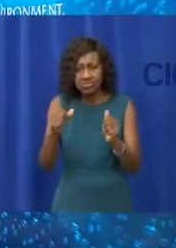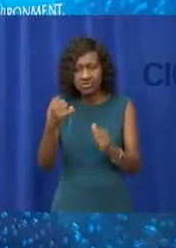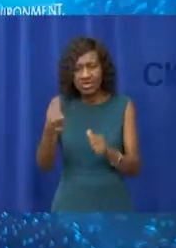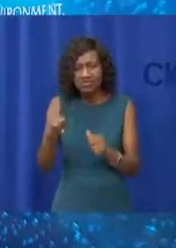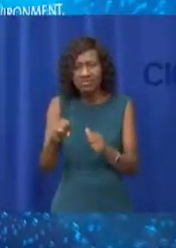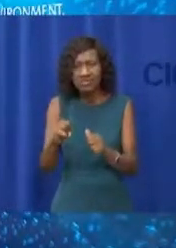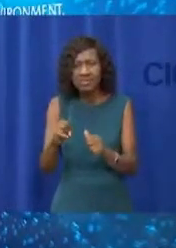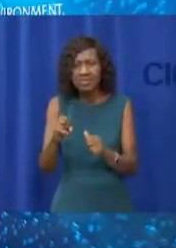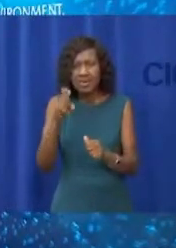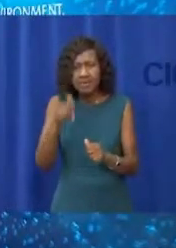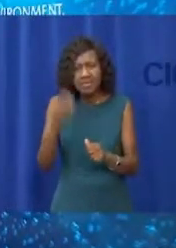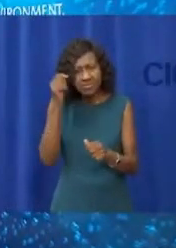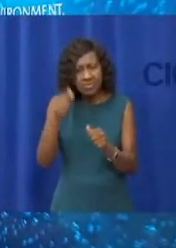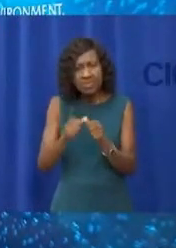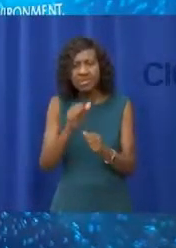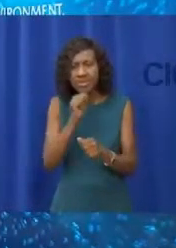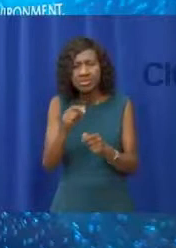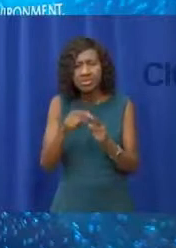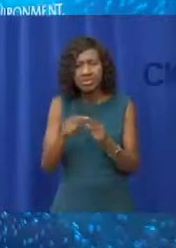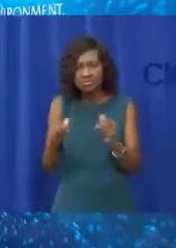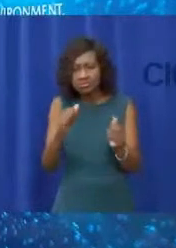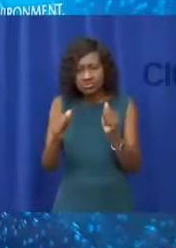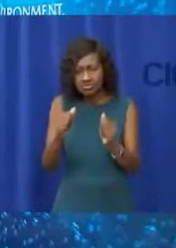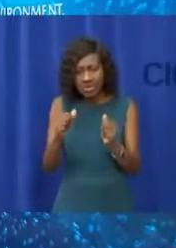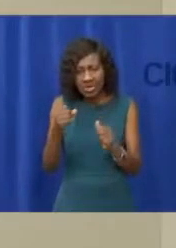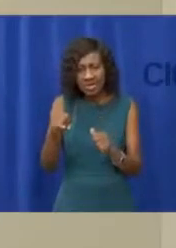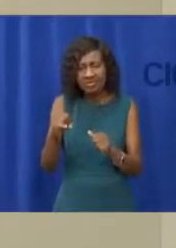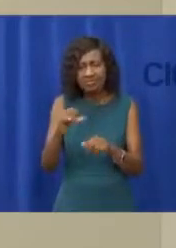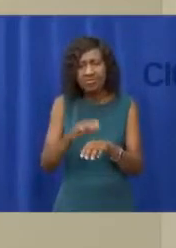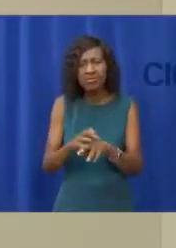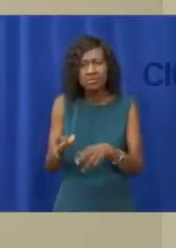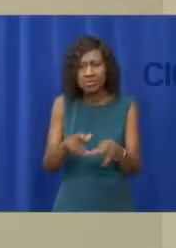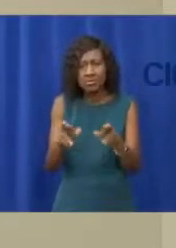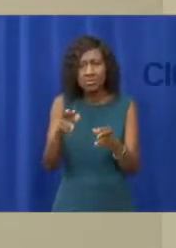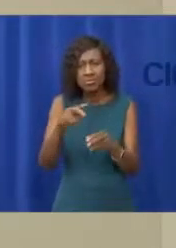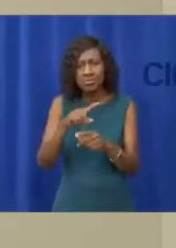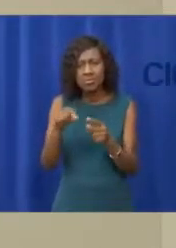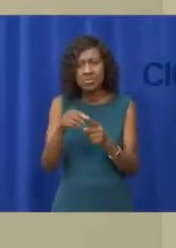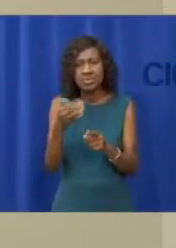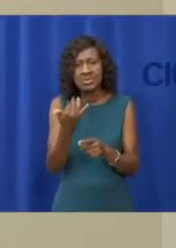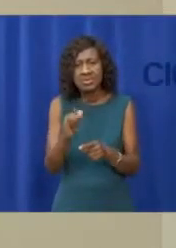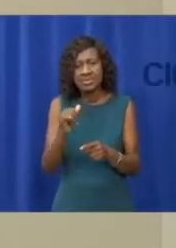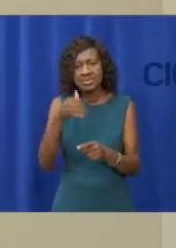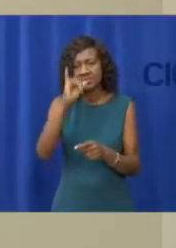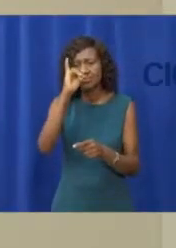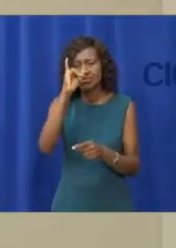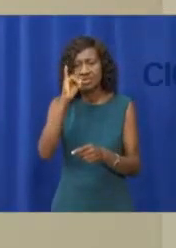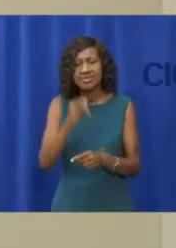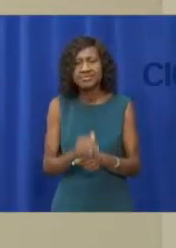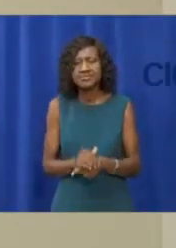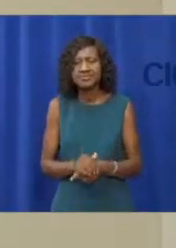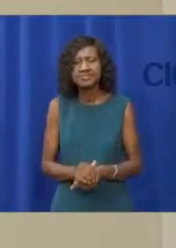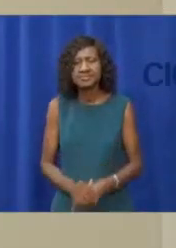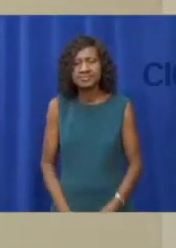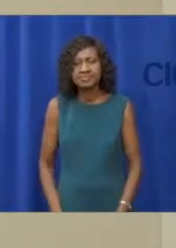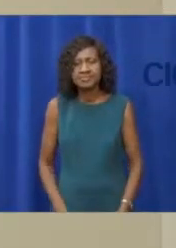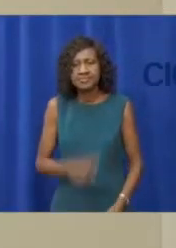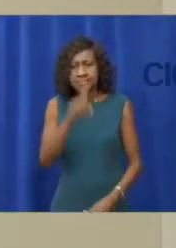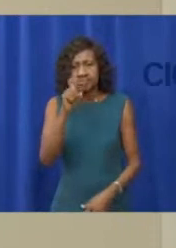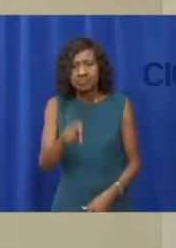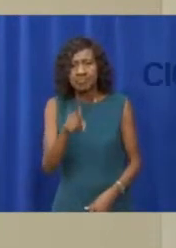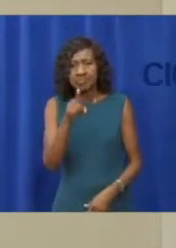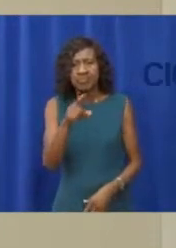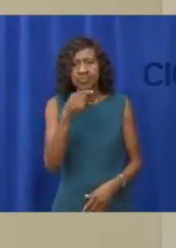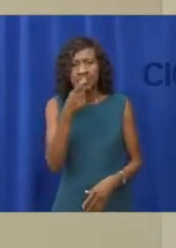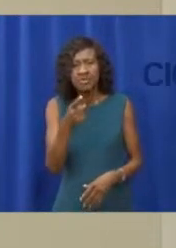under the influence, as opposed to the license holders. Okay. Now, you said that there's still a lot of people on the roads.